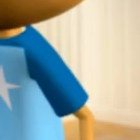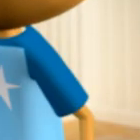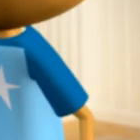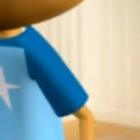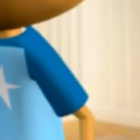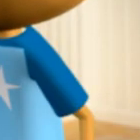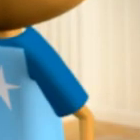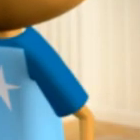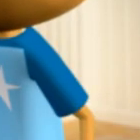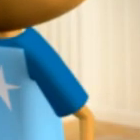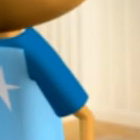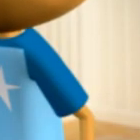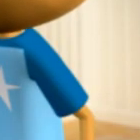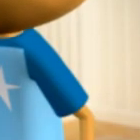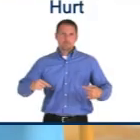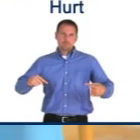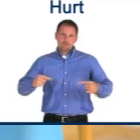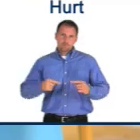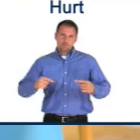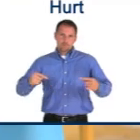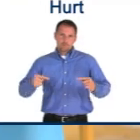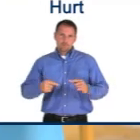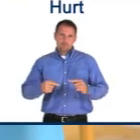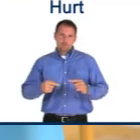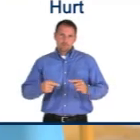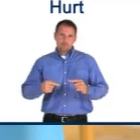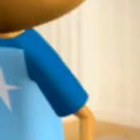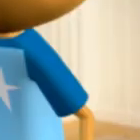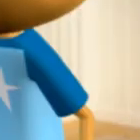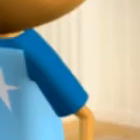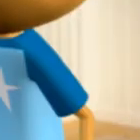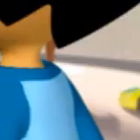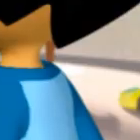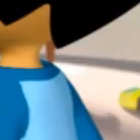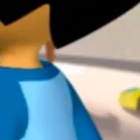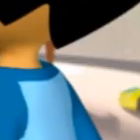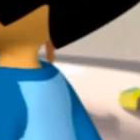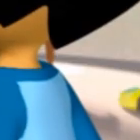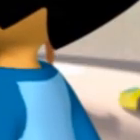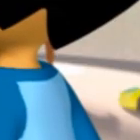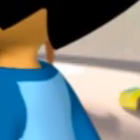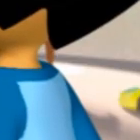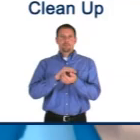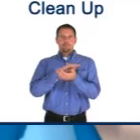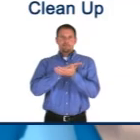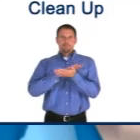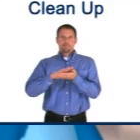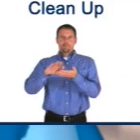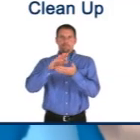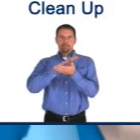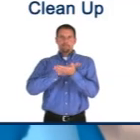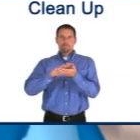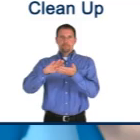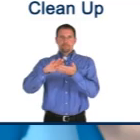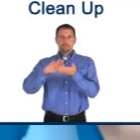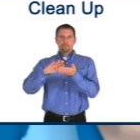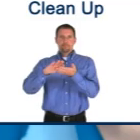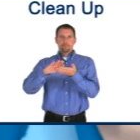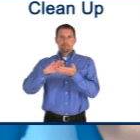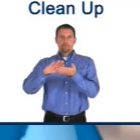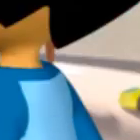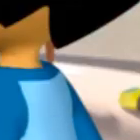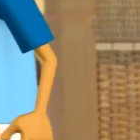no! I don't want anyone to get hurt. You're right. We should clean up the toys when